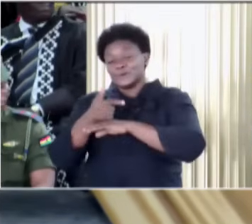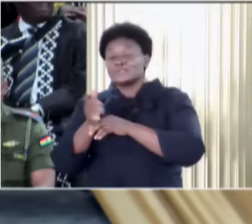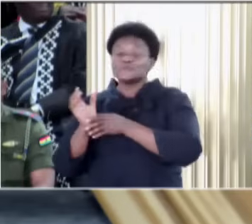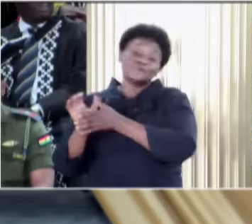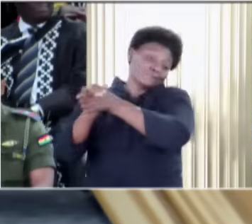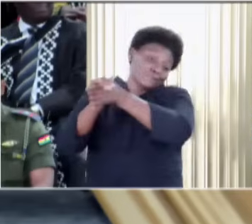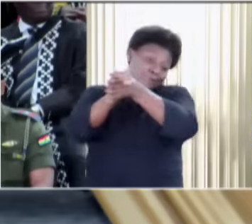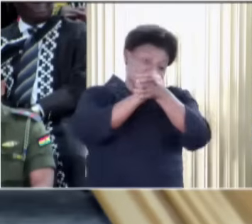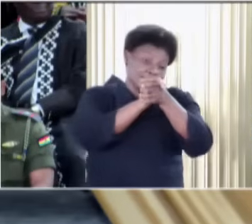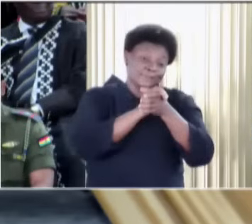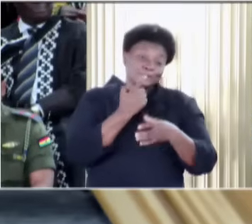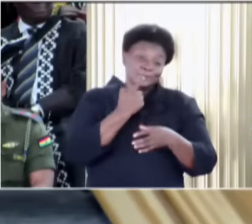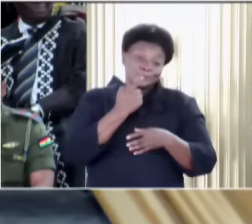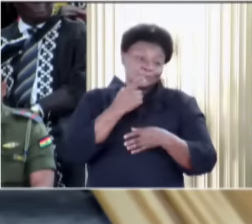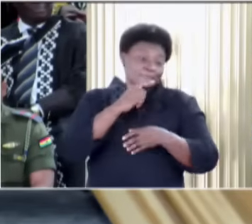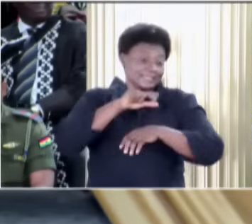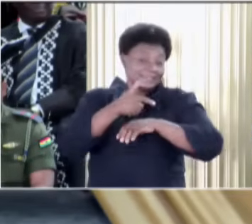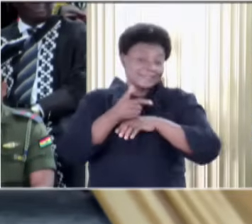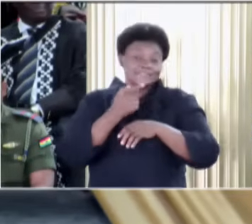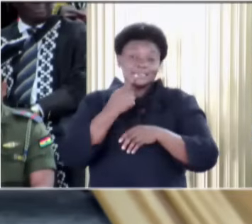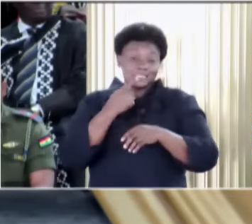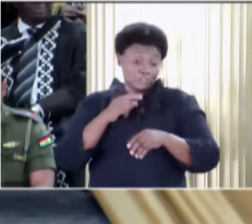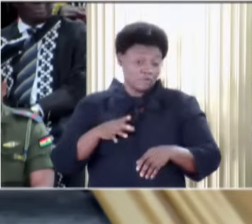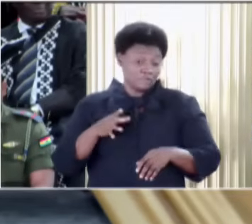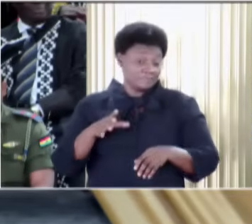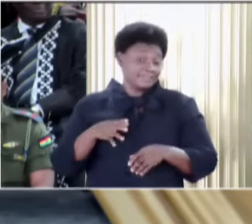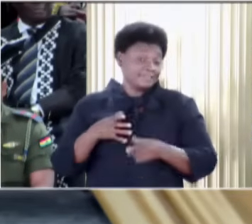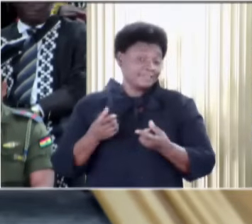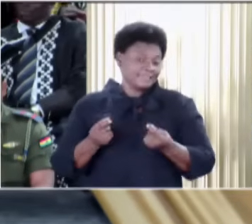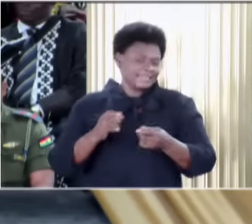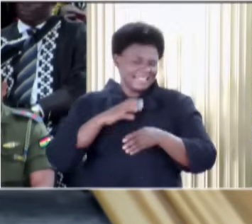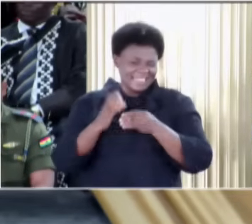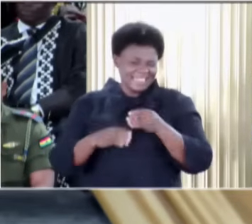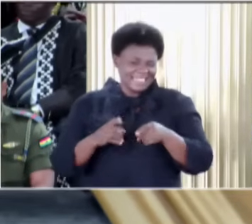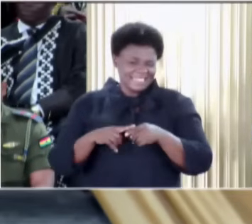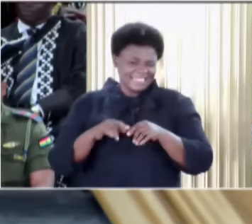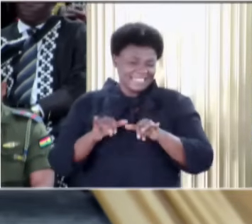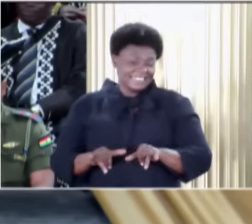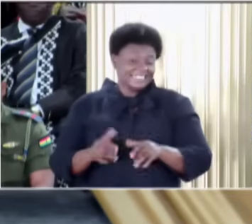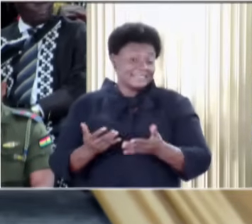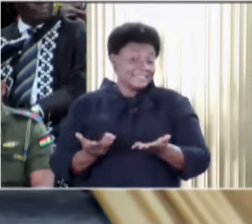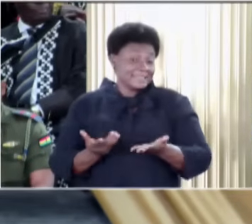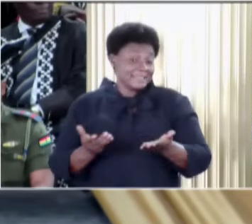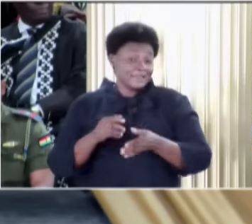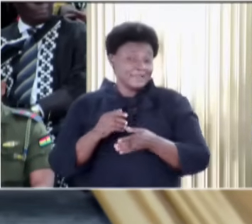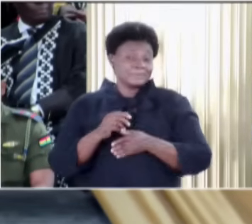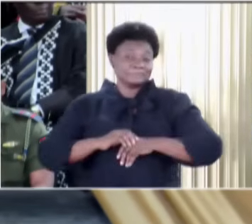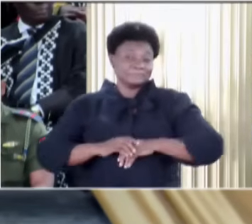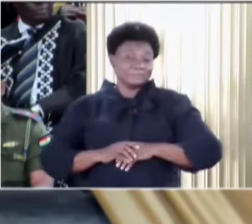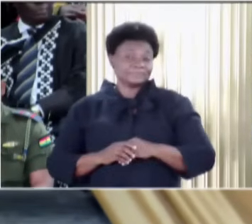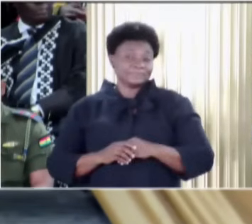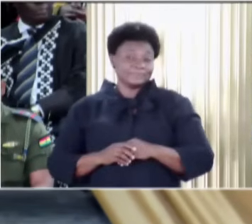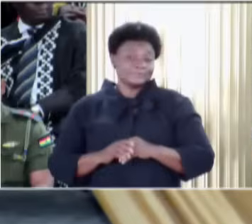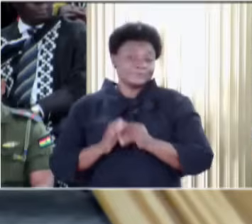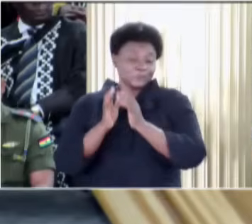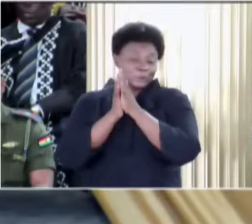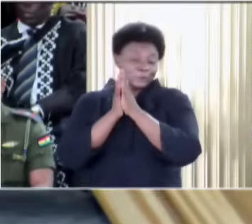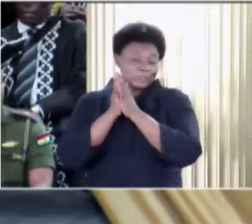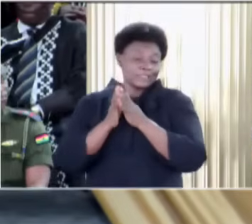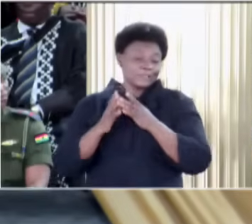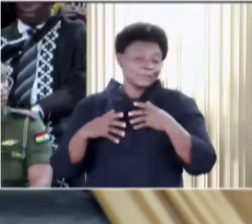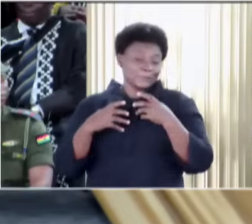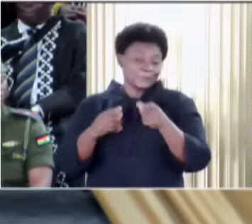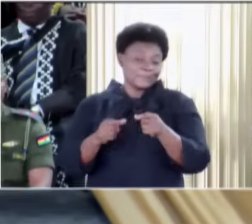the graduates as they officially end their stay on campus, and we wish them well in their